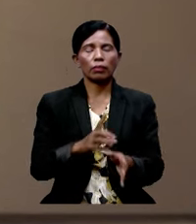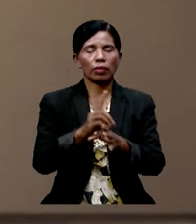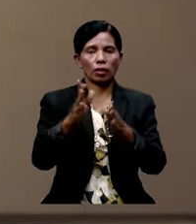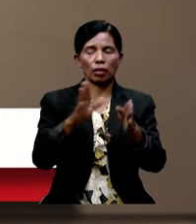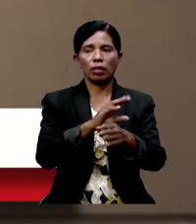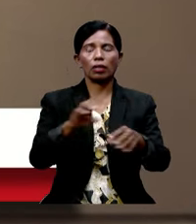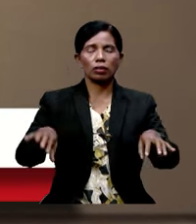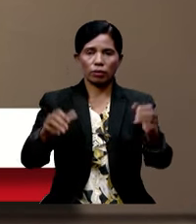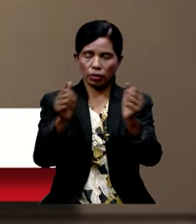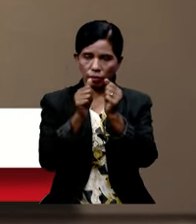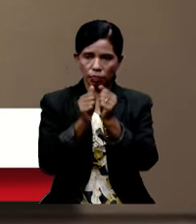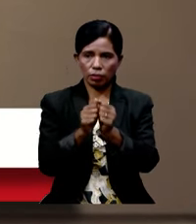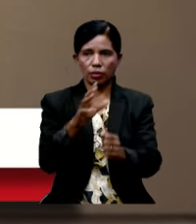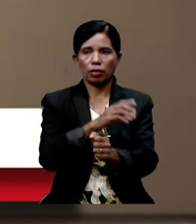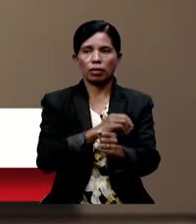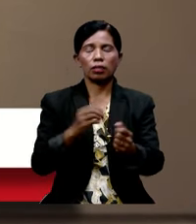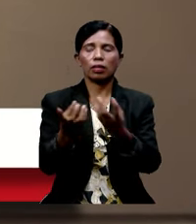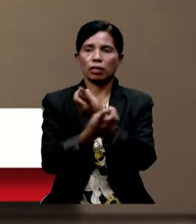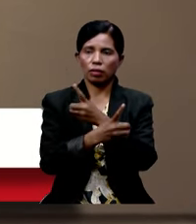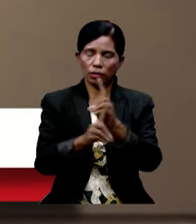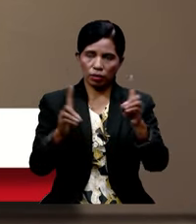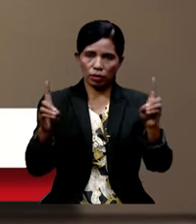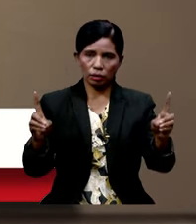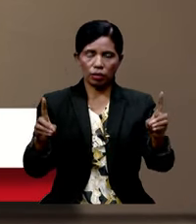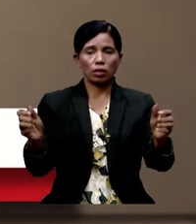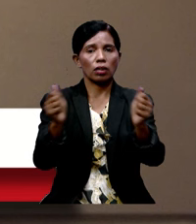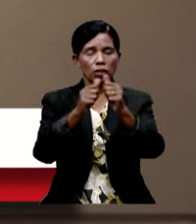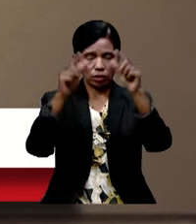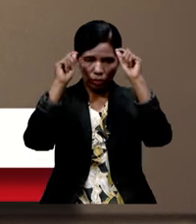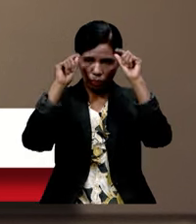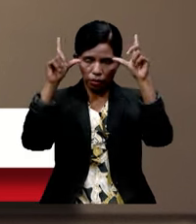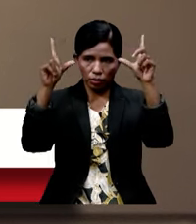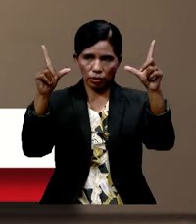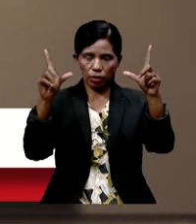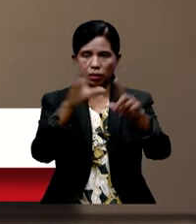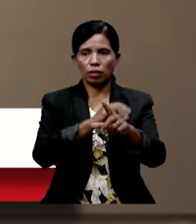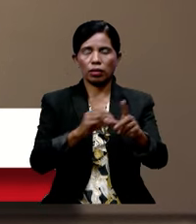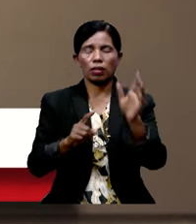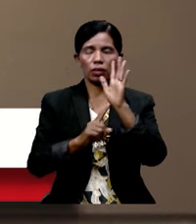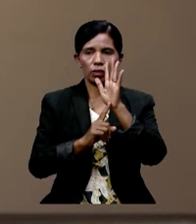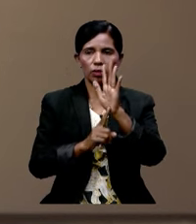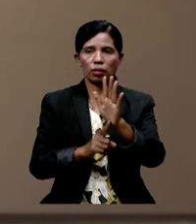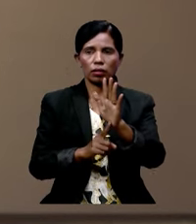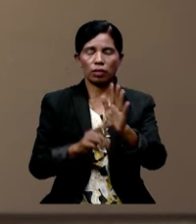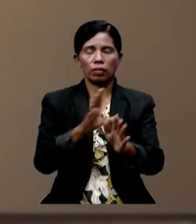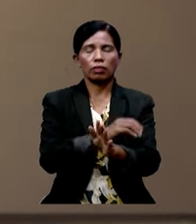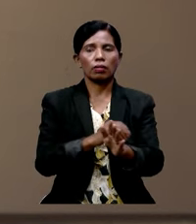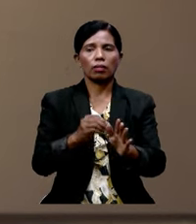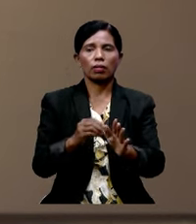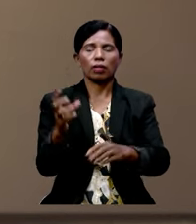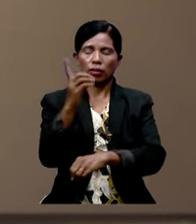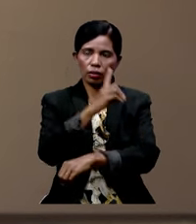the Holy See and the Democratic Republic of Timor-Leste remount to the very first day of